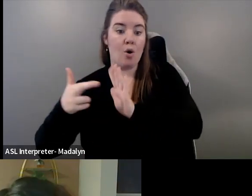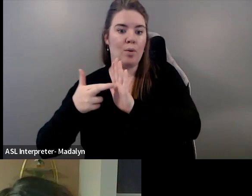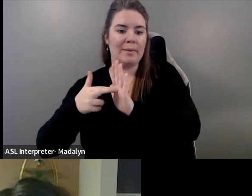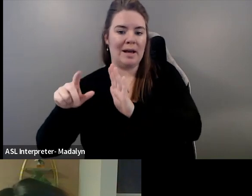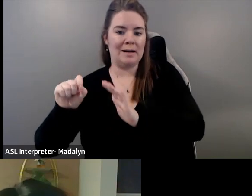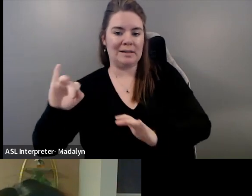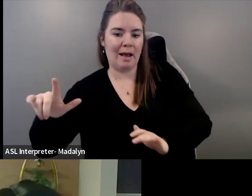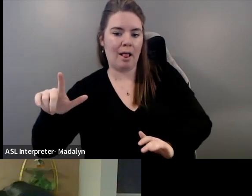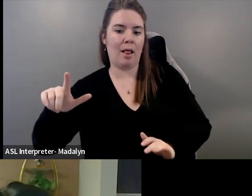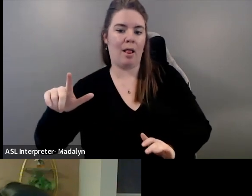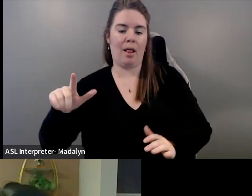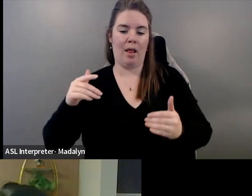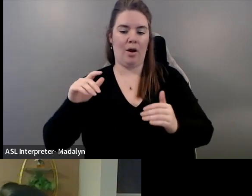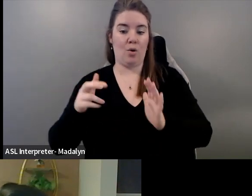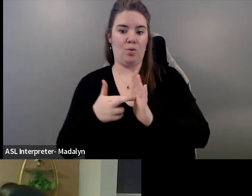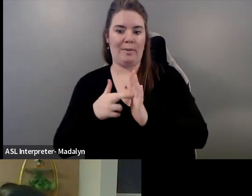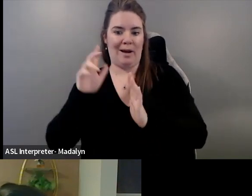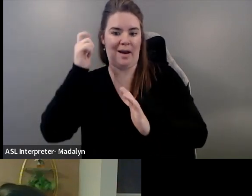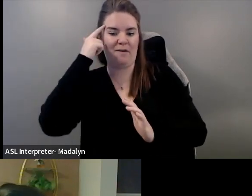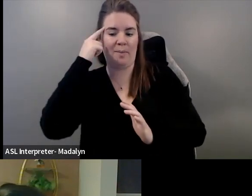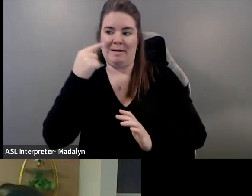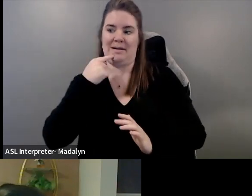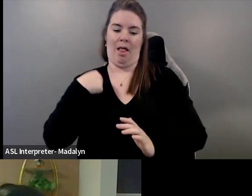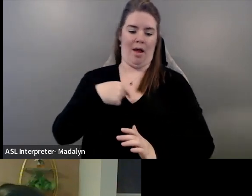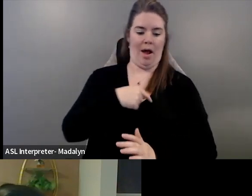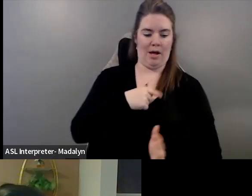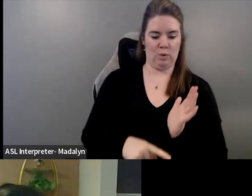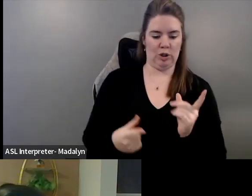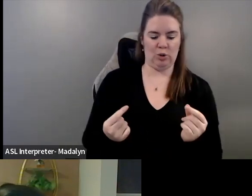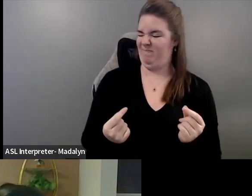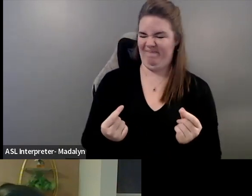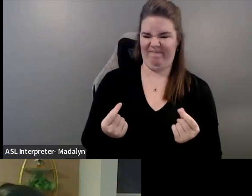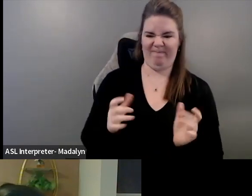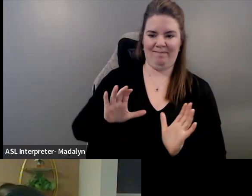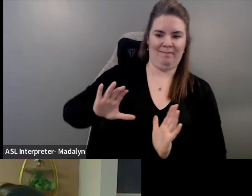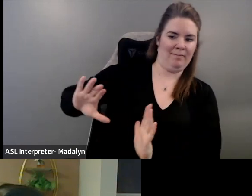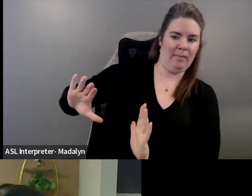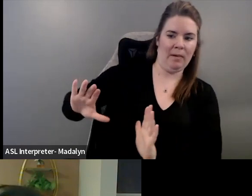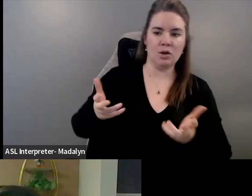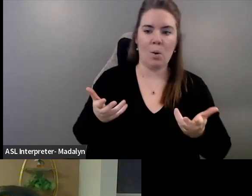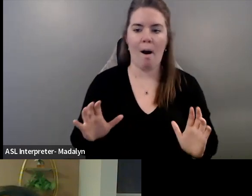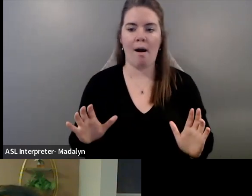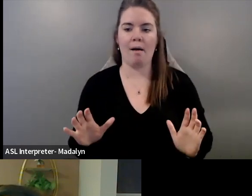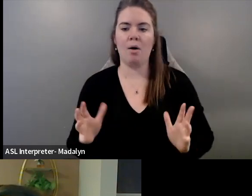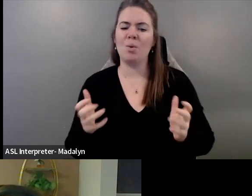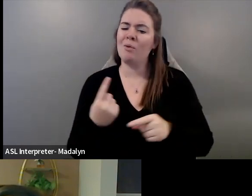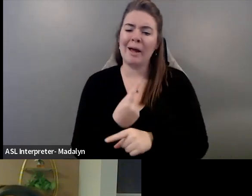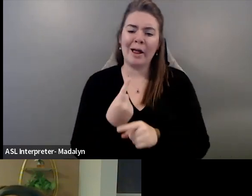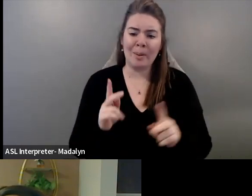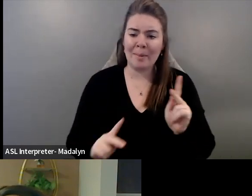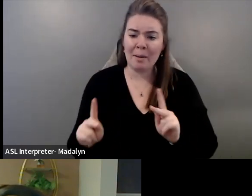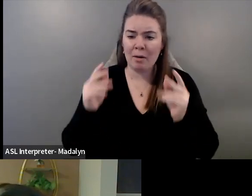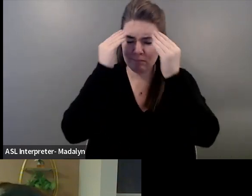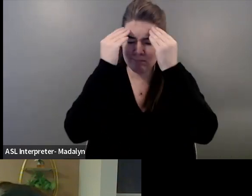who represent the government telling us what to do. We don't want that. We want just regular people letting us know what's